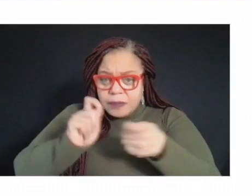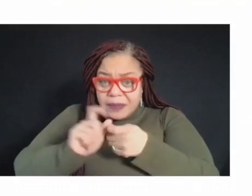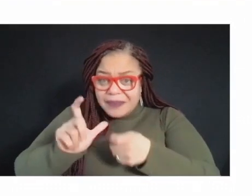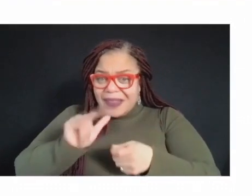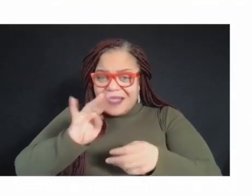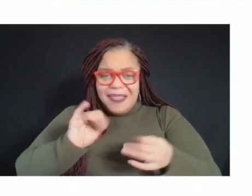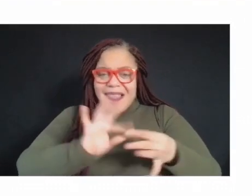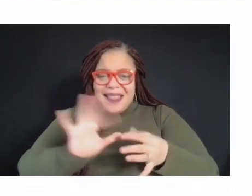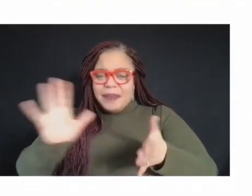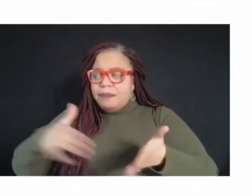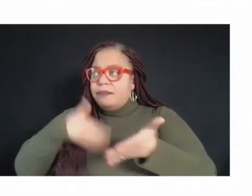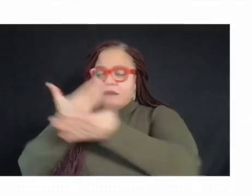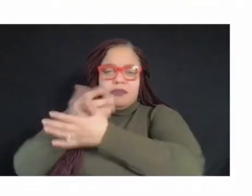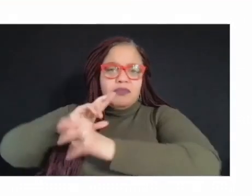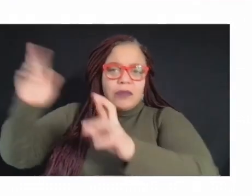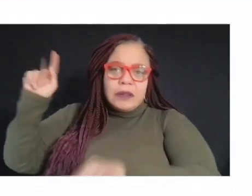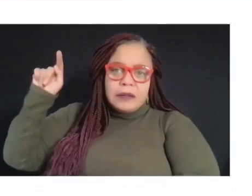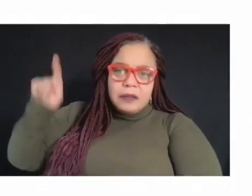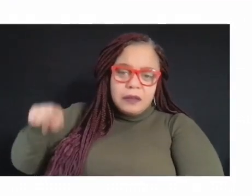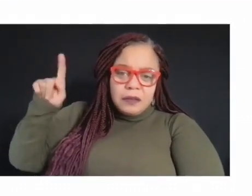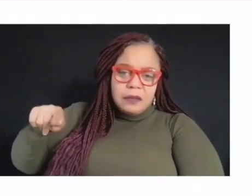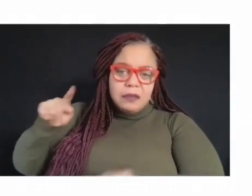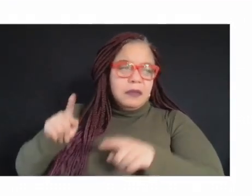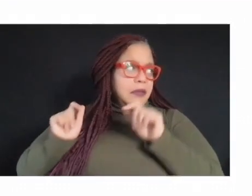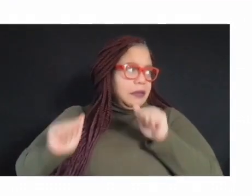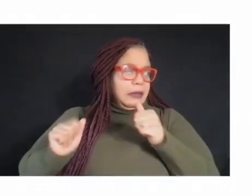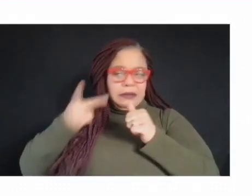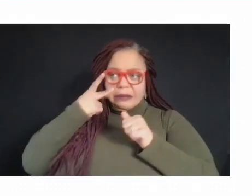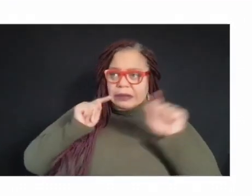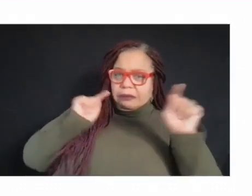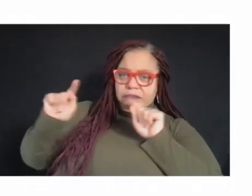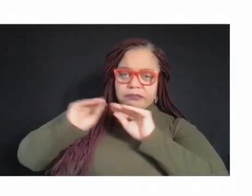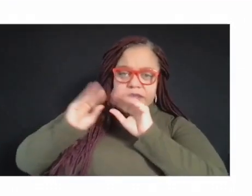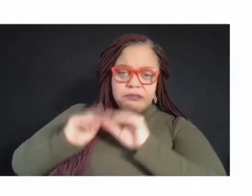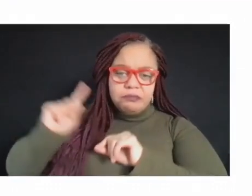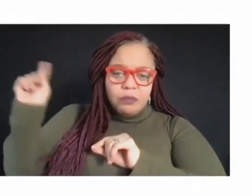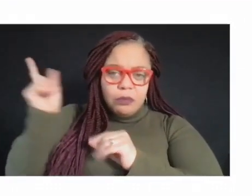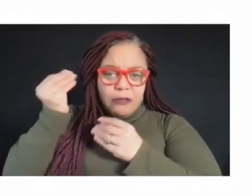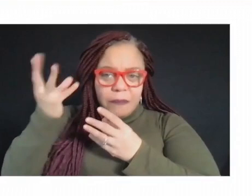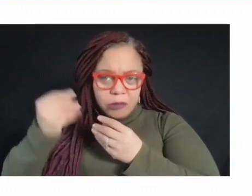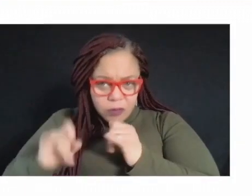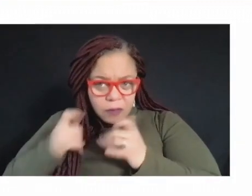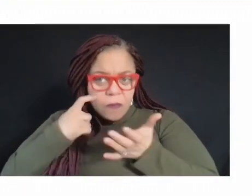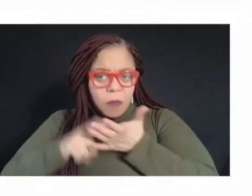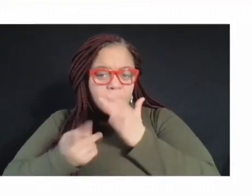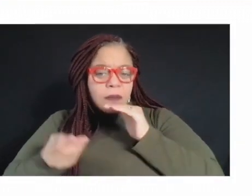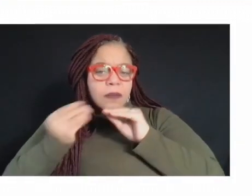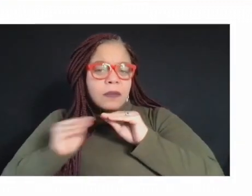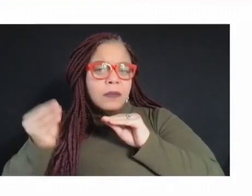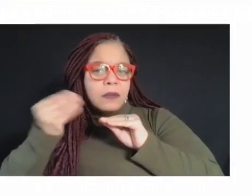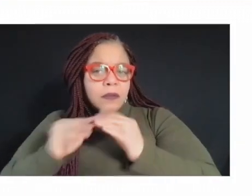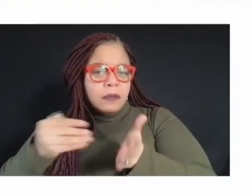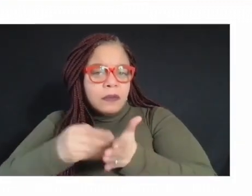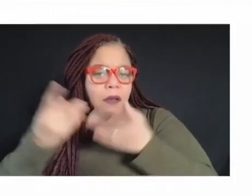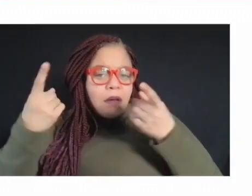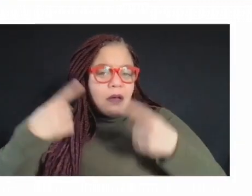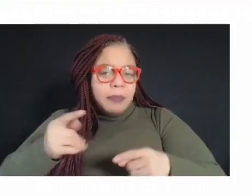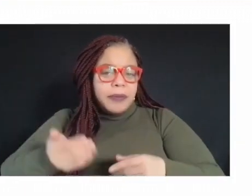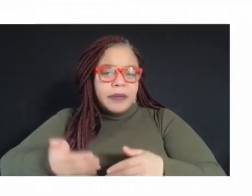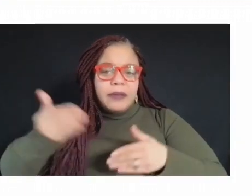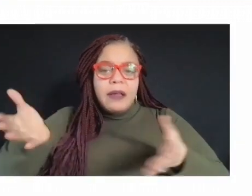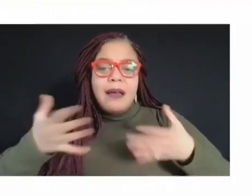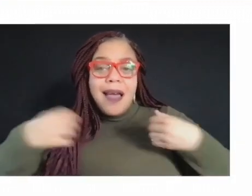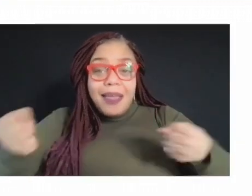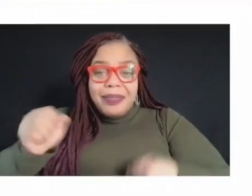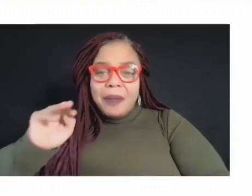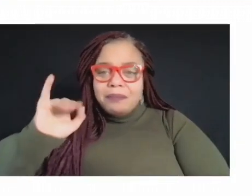With the claims becoming more prevalent, health misinformation was declared as a public health crisis on